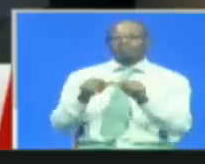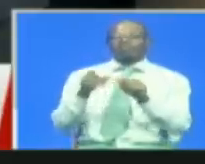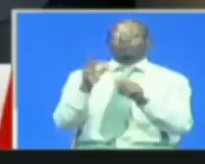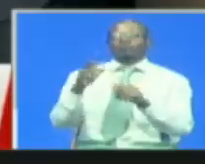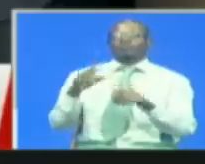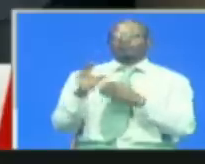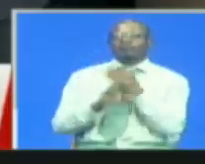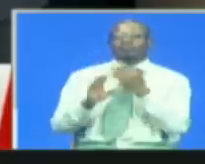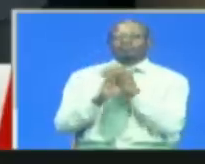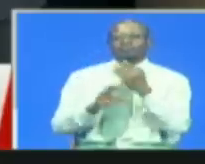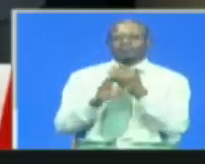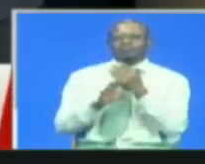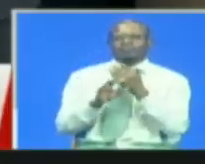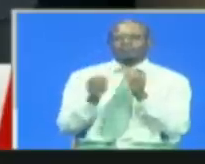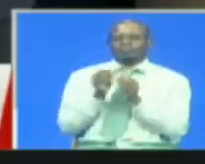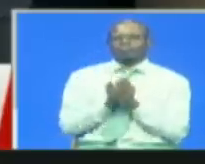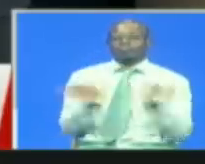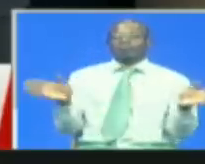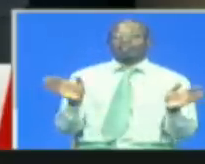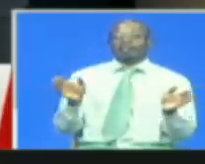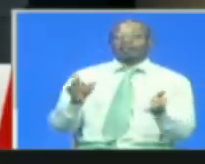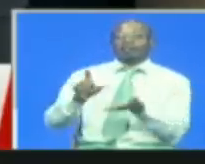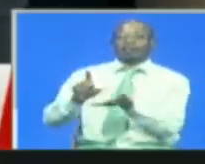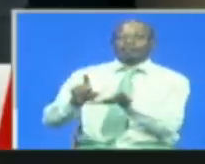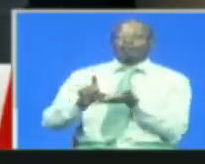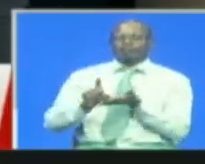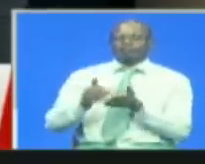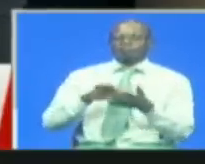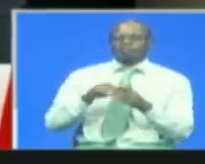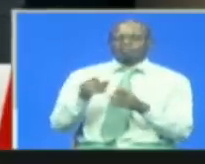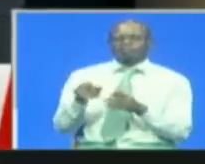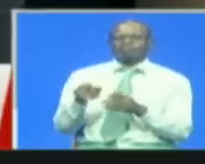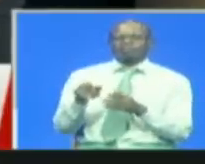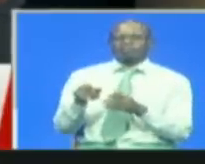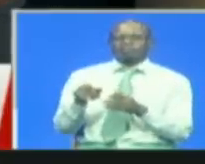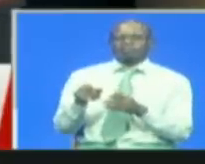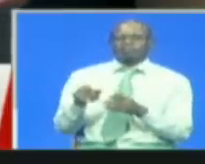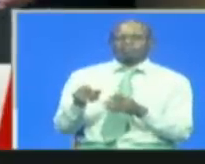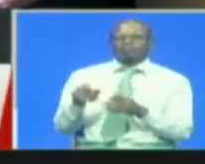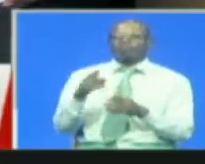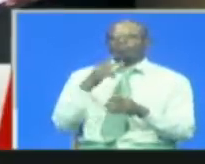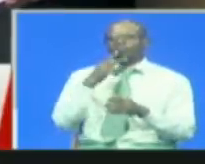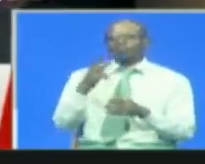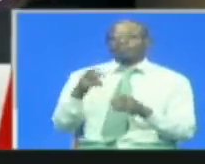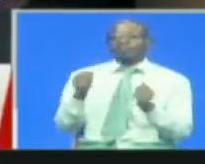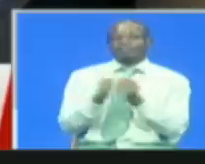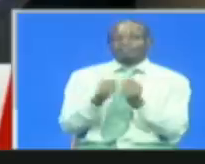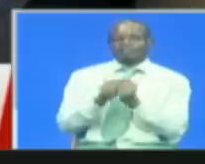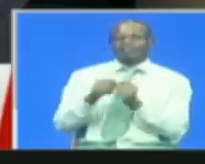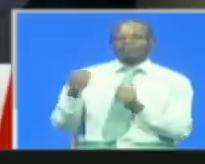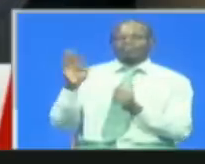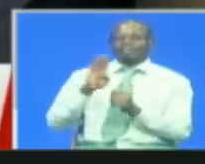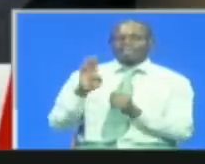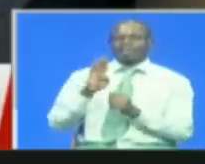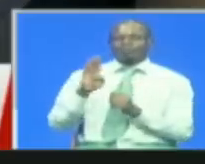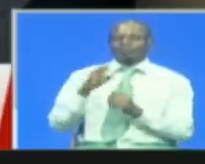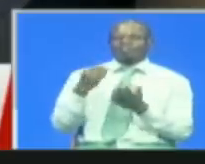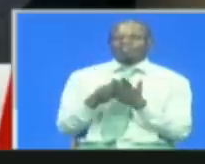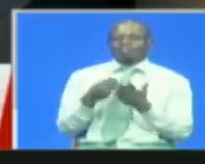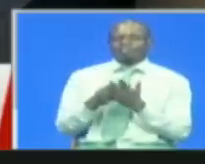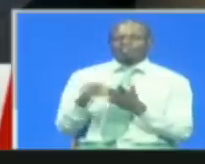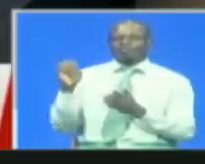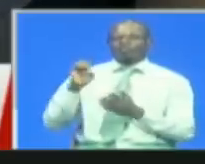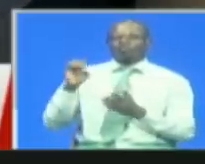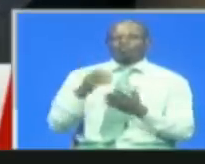country's public debt levels. A significant chunk of the newly issued 210 billion shilling Eurobond will go to